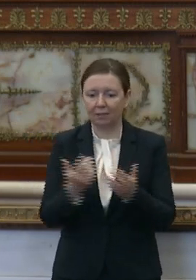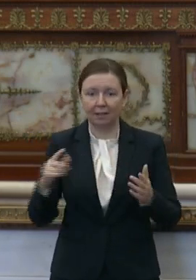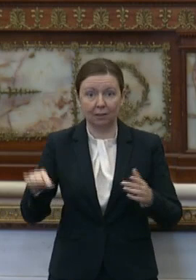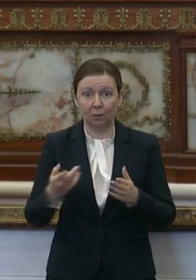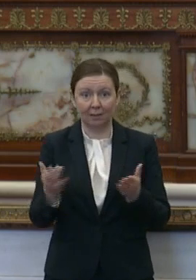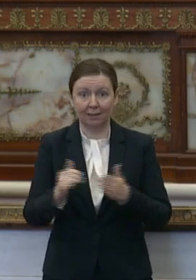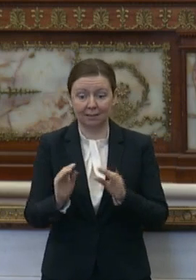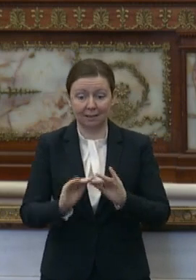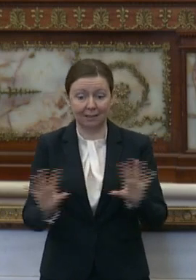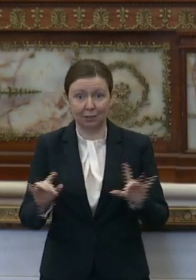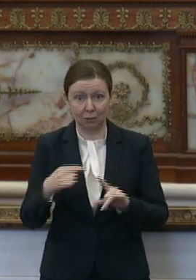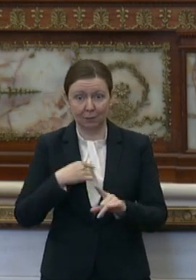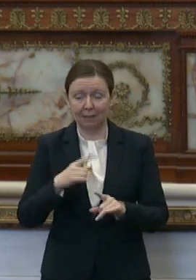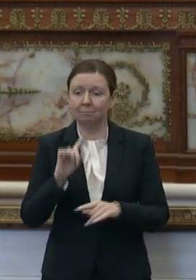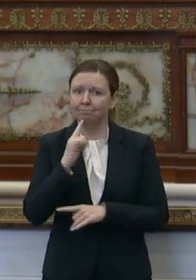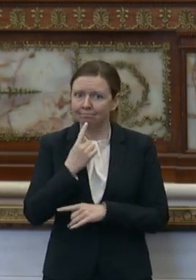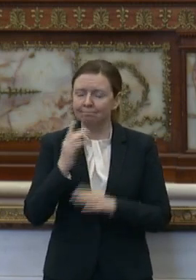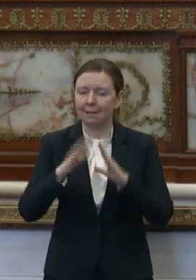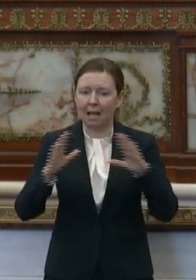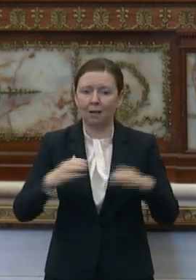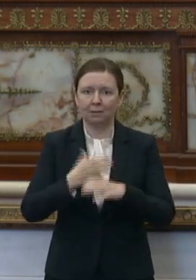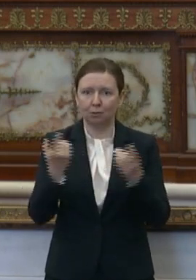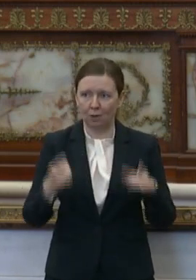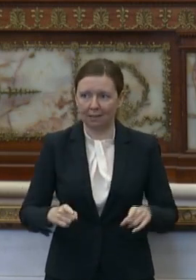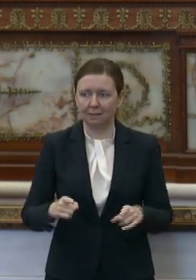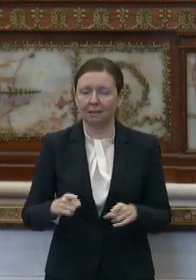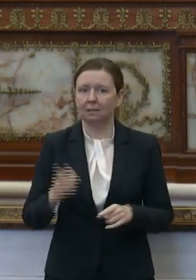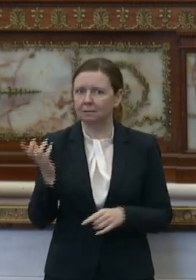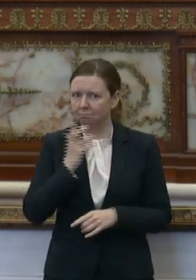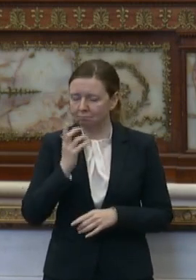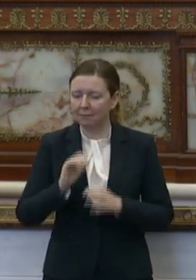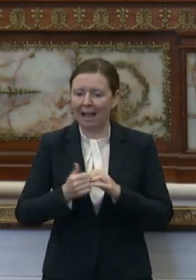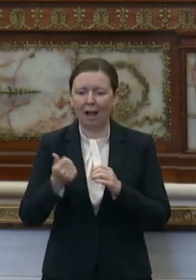clear to me is the severity of this housing crisis and